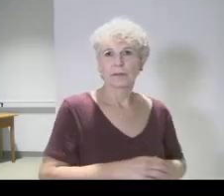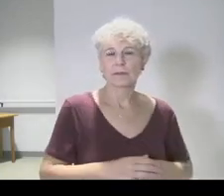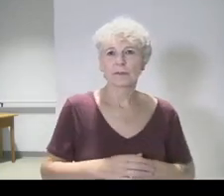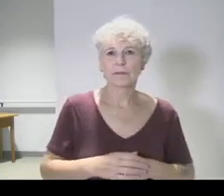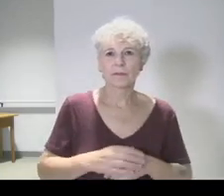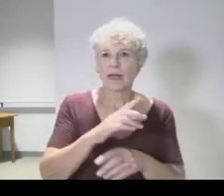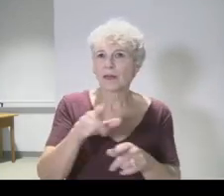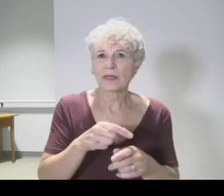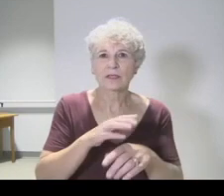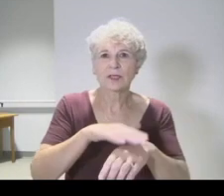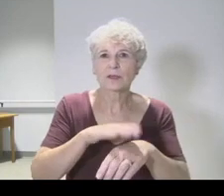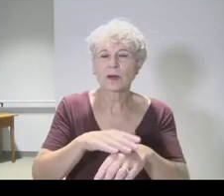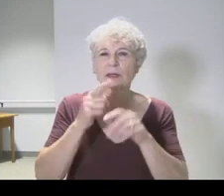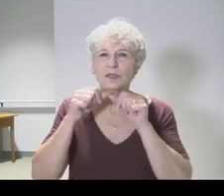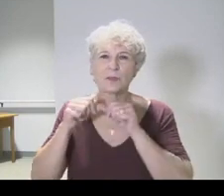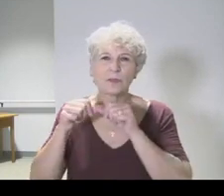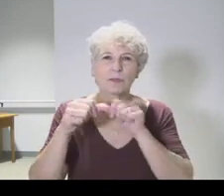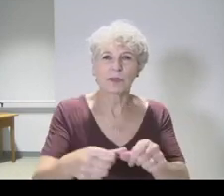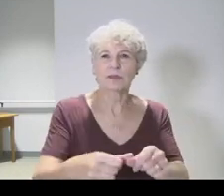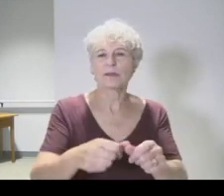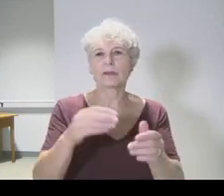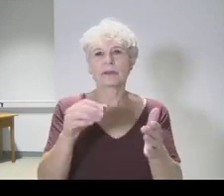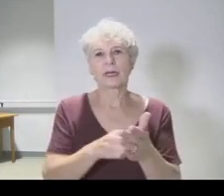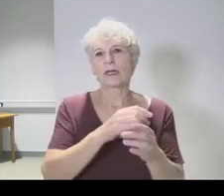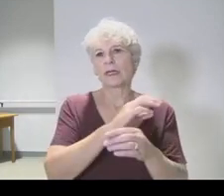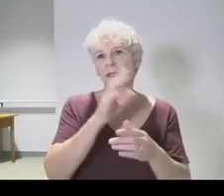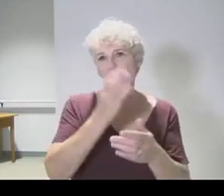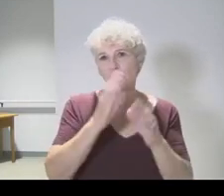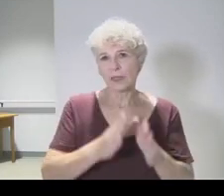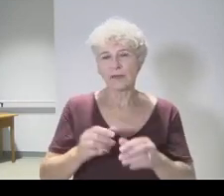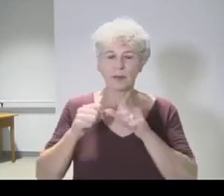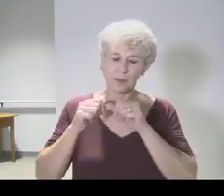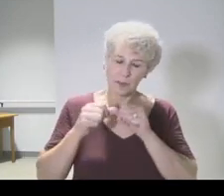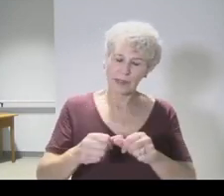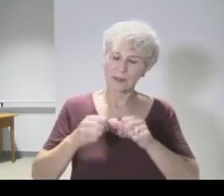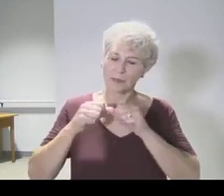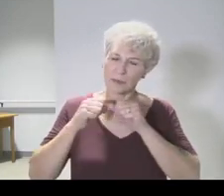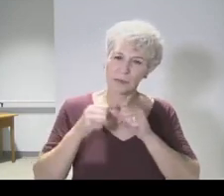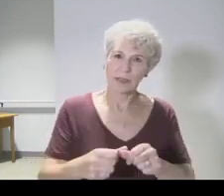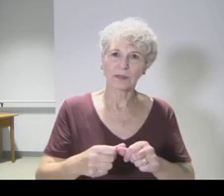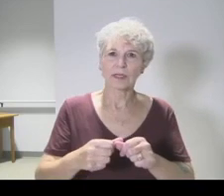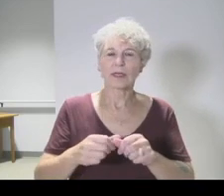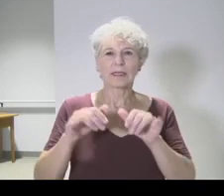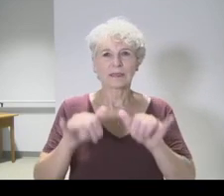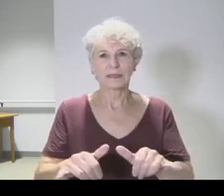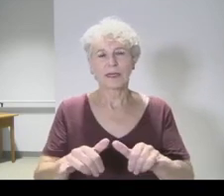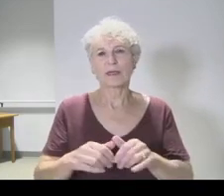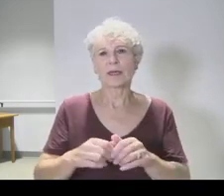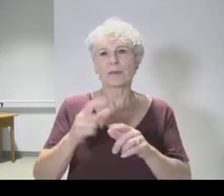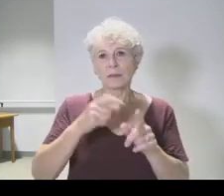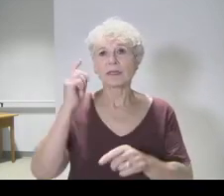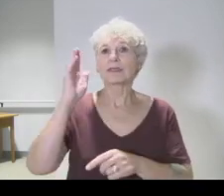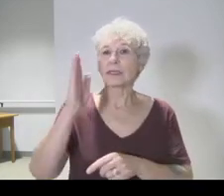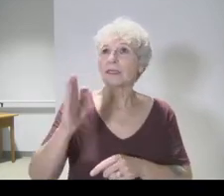This is a call to perseverance as a believer. Press on. Hold fast to what is true. Because he's coming